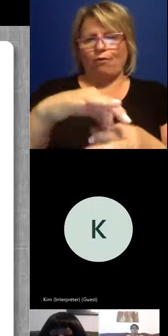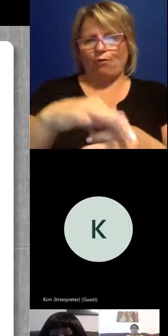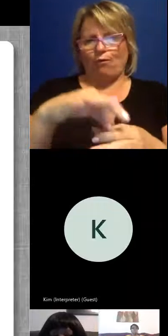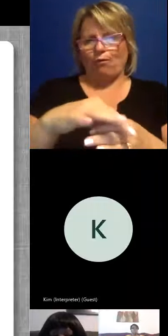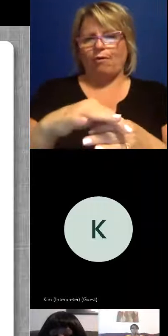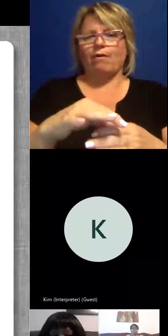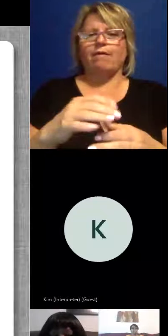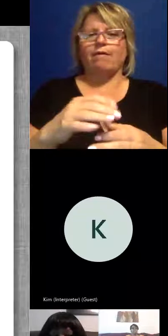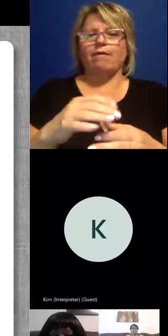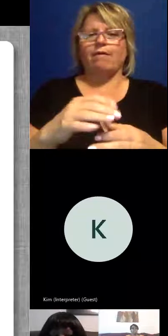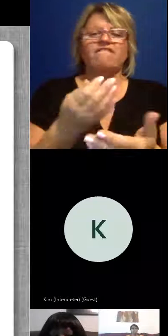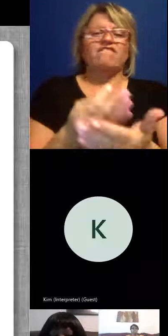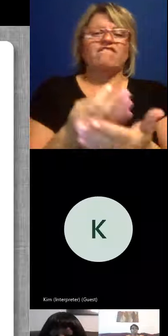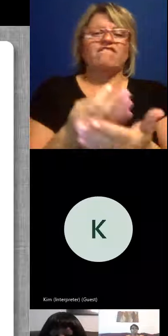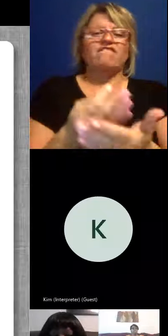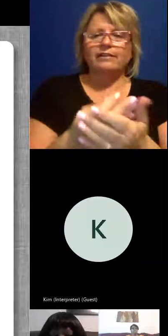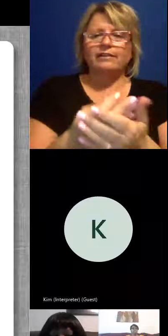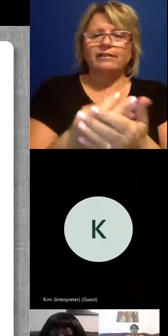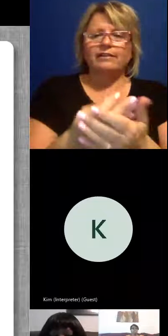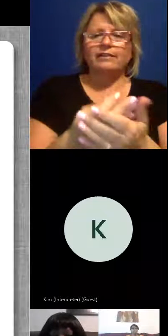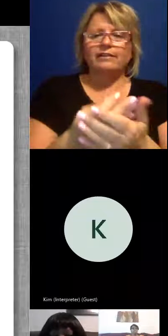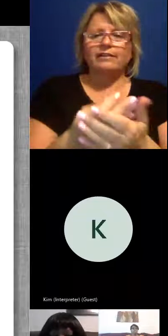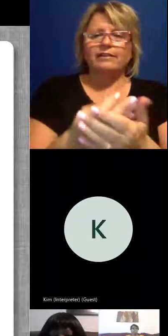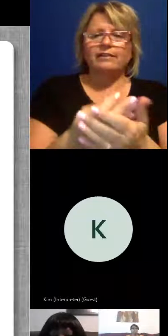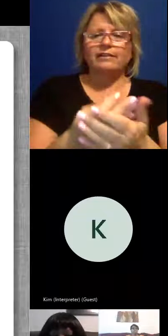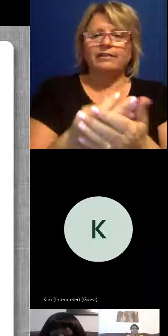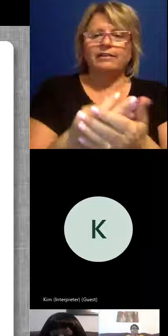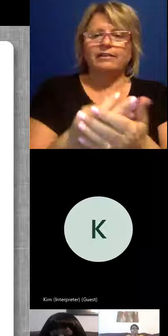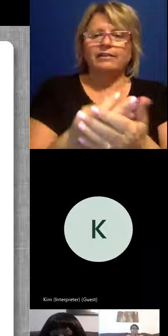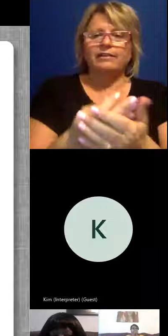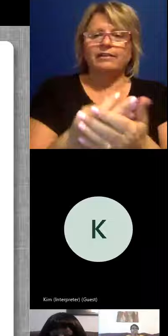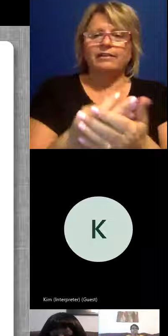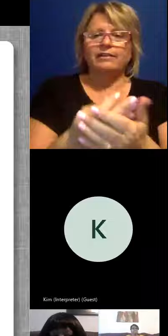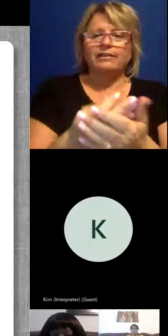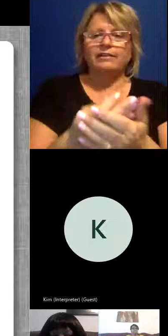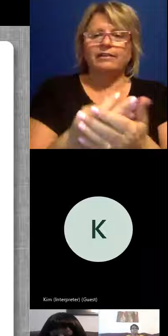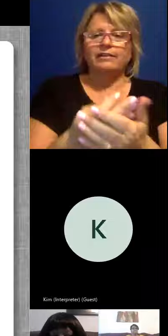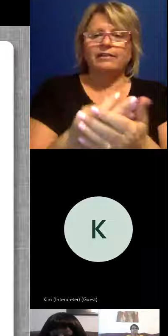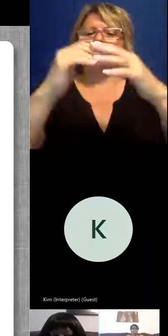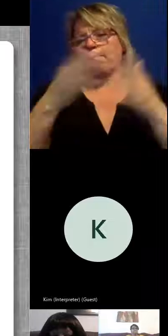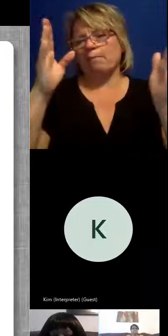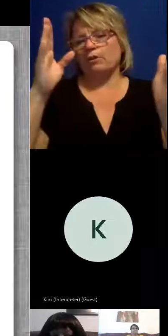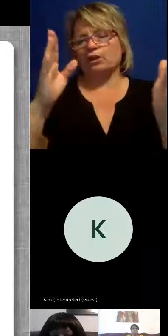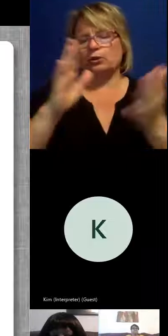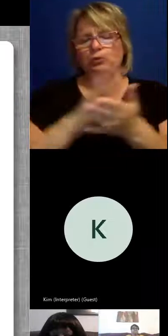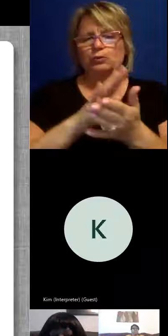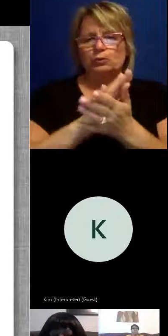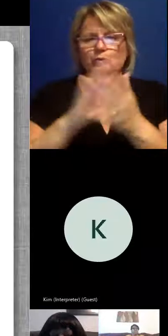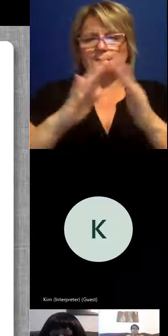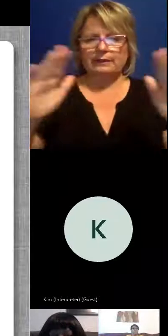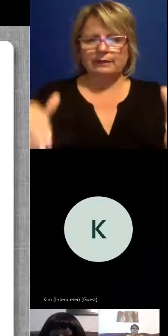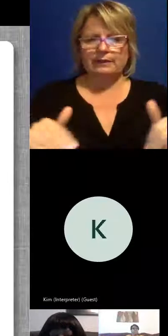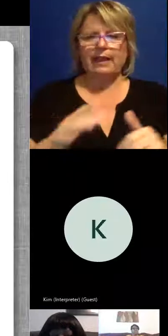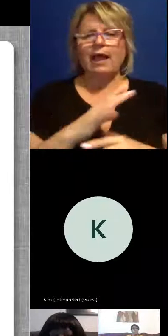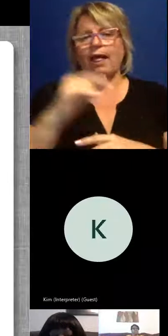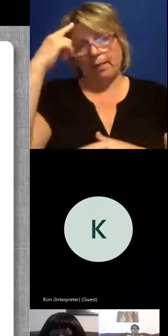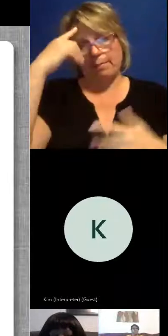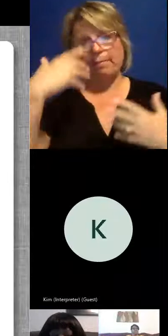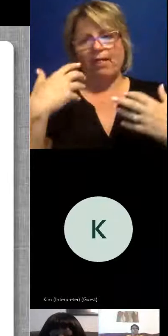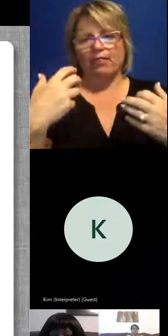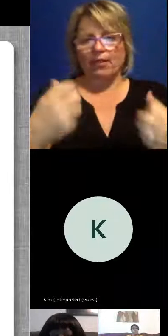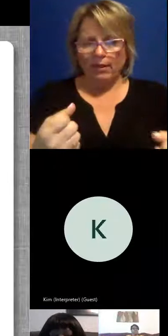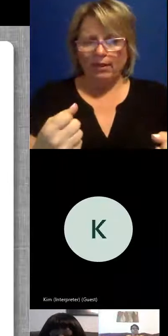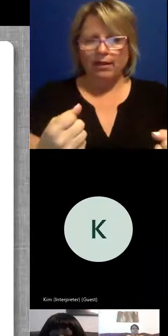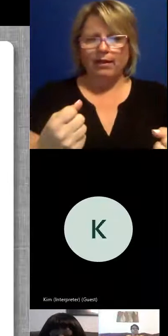include funding, such as the public school system, infrastructure, and if the mental health system is public